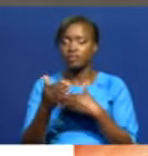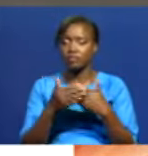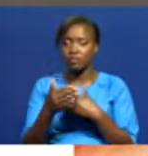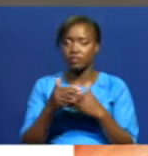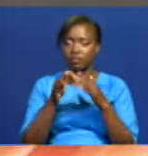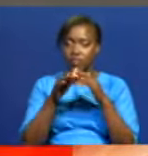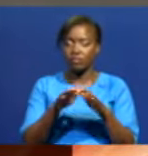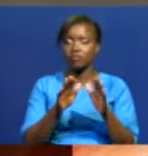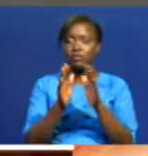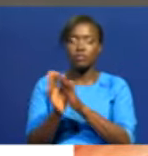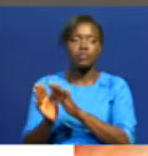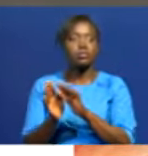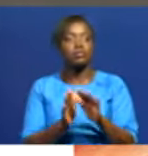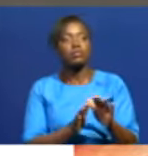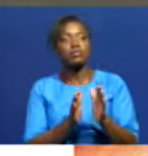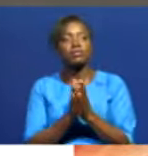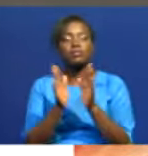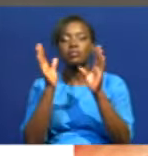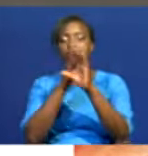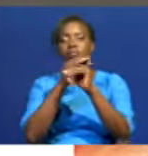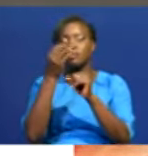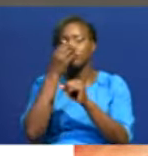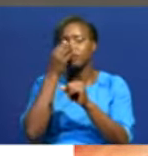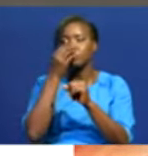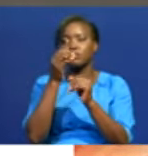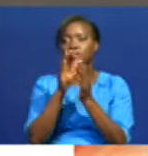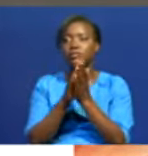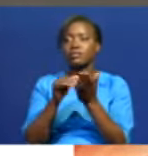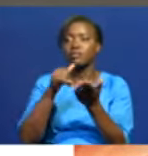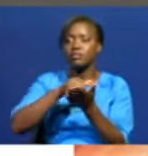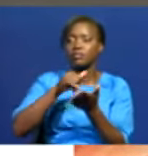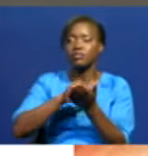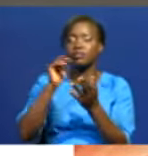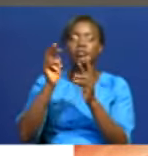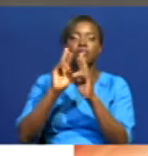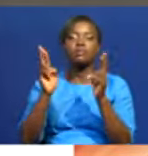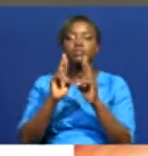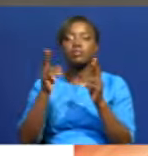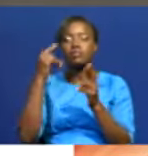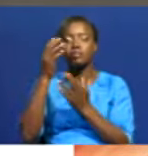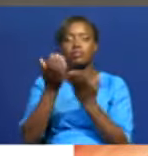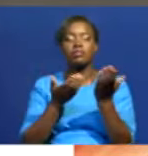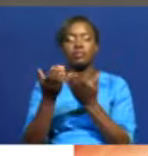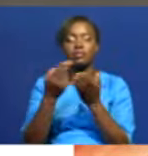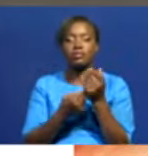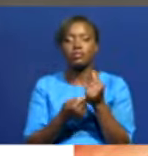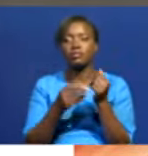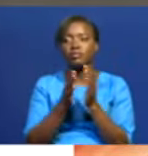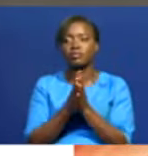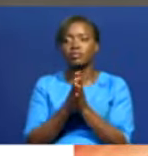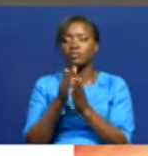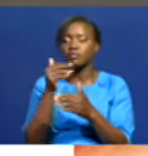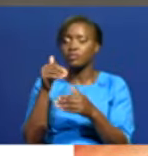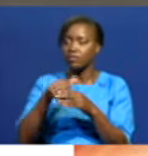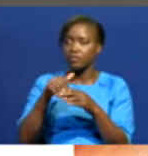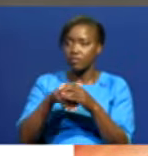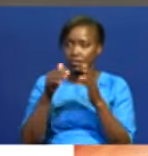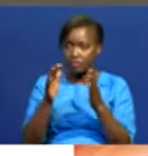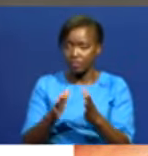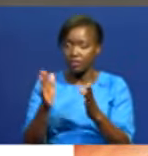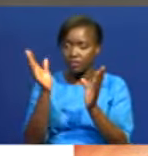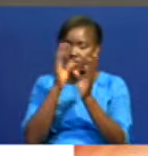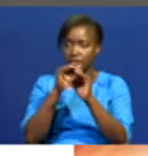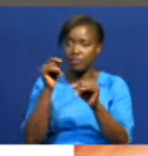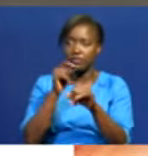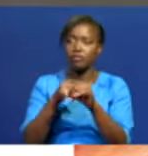Now, in other news this afternoon, President William Ruto has reiterated Kenya's readiness for business partnership with investors. The president,